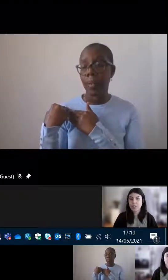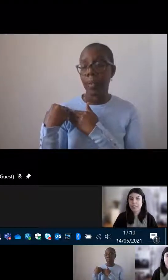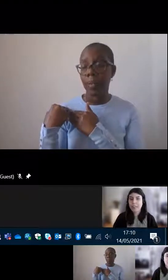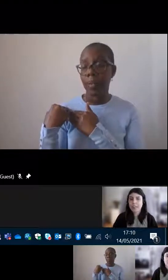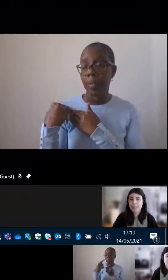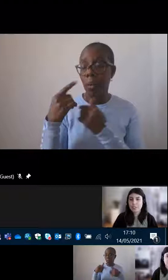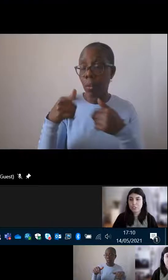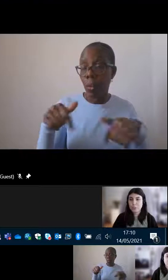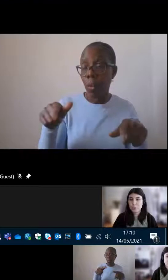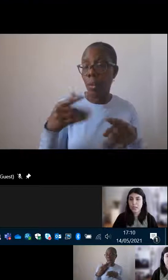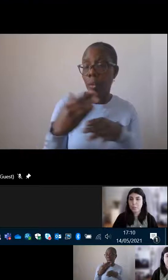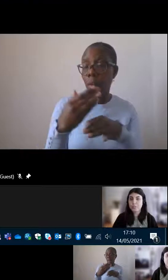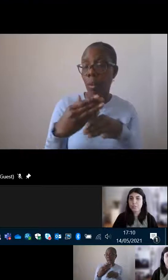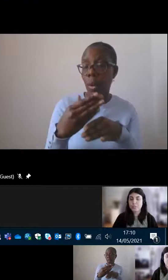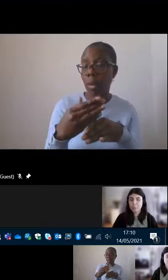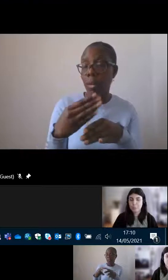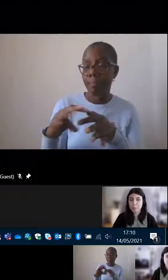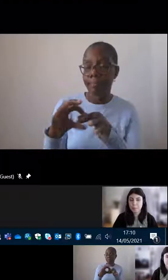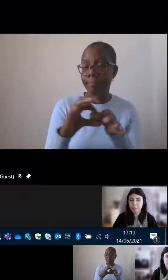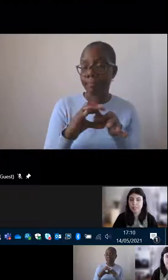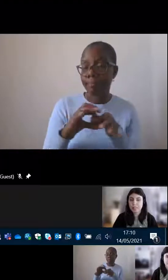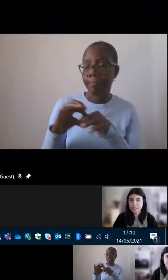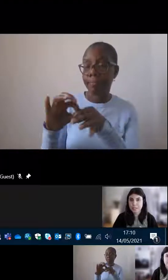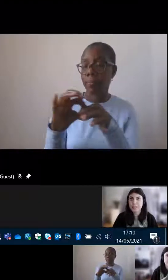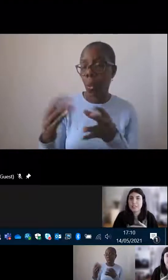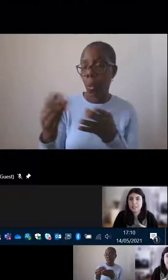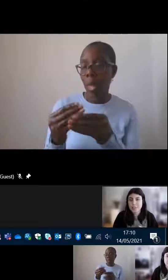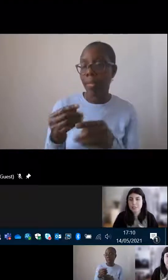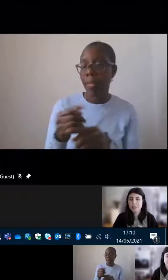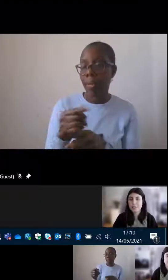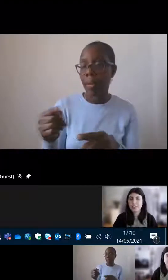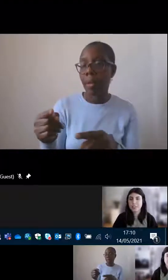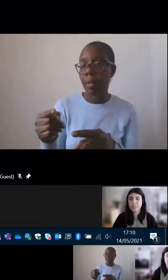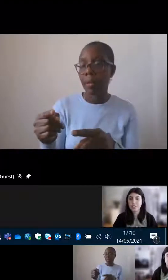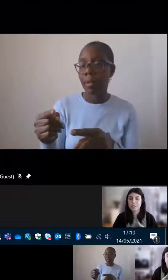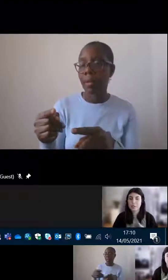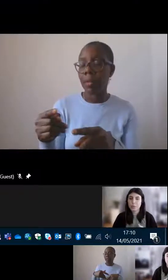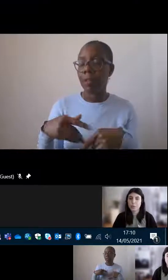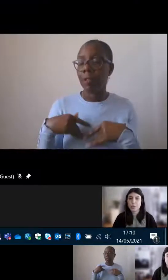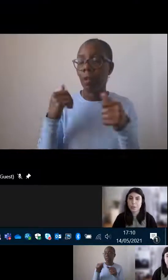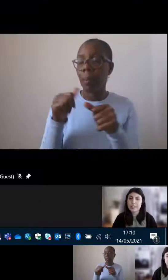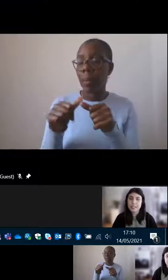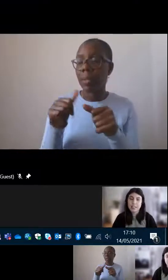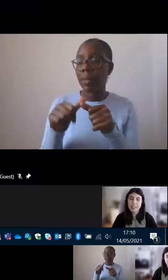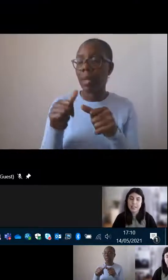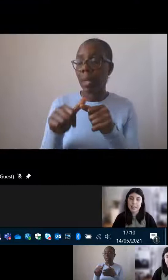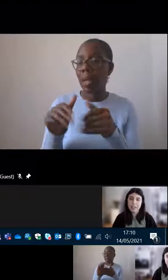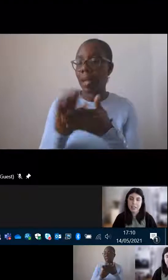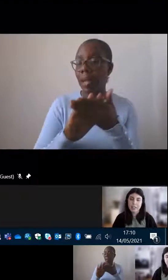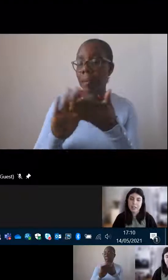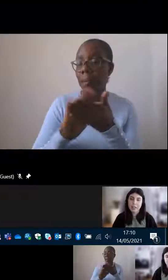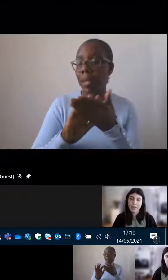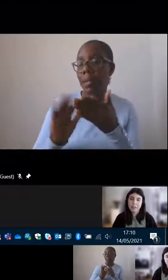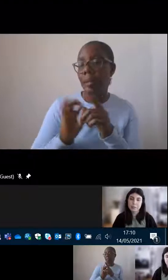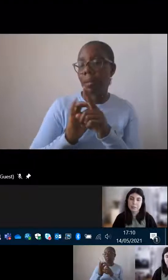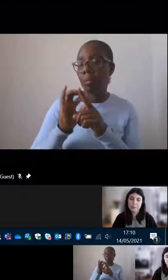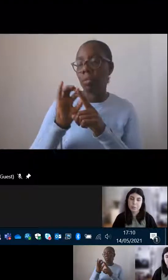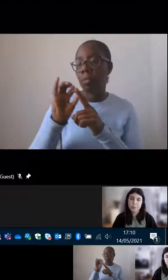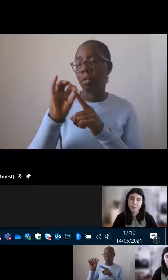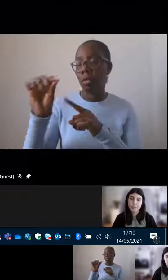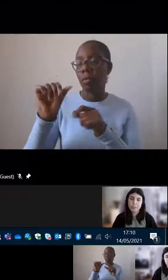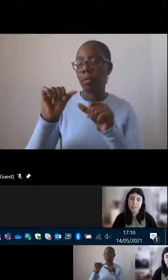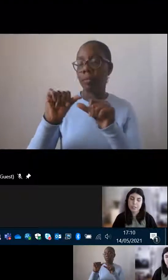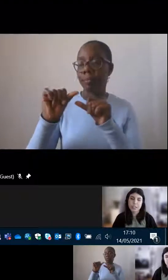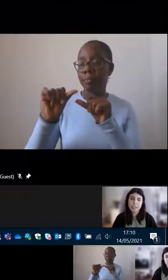you to help you feel better and to take steps into the certain ways that you can